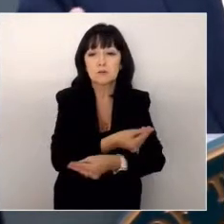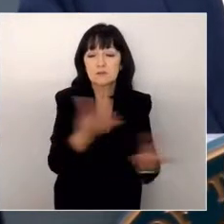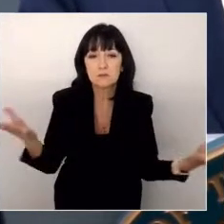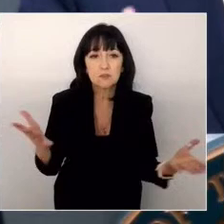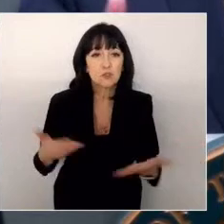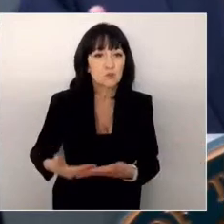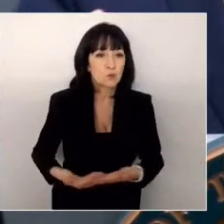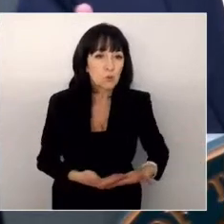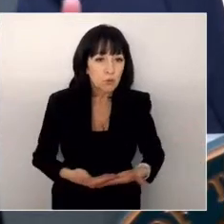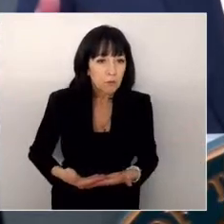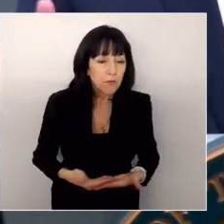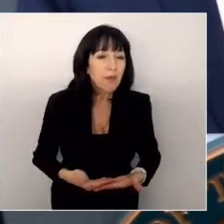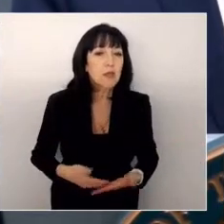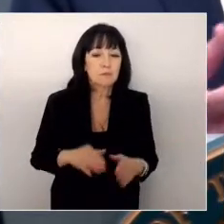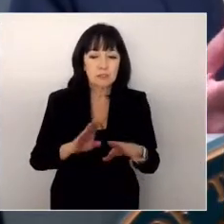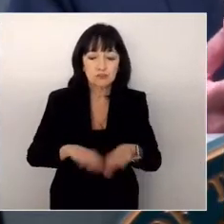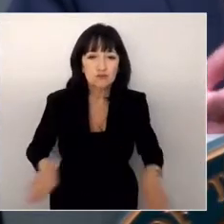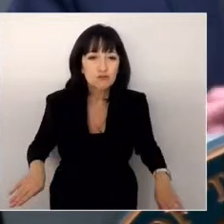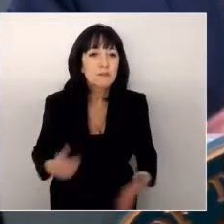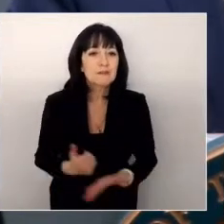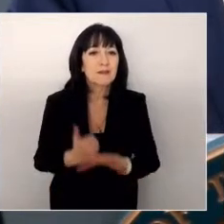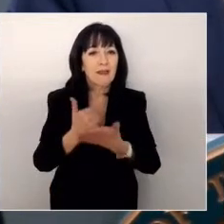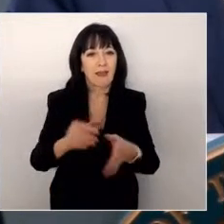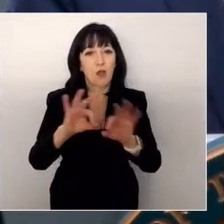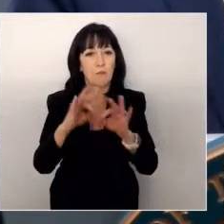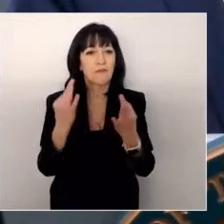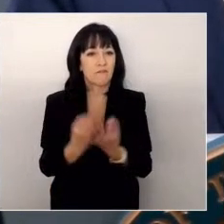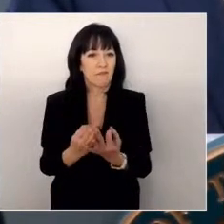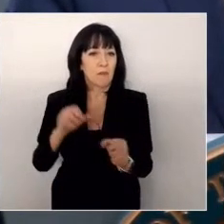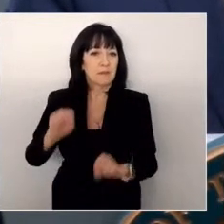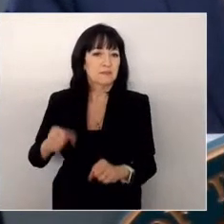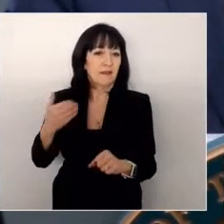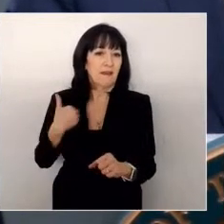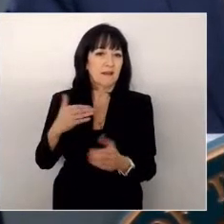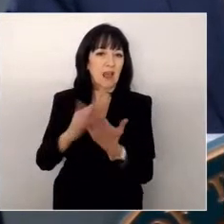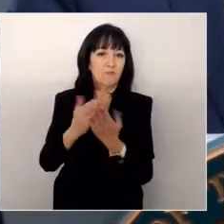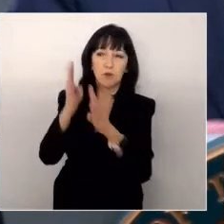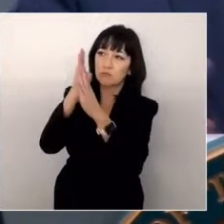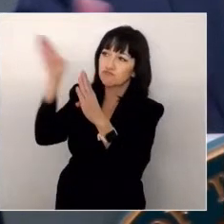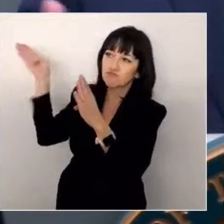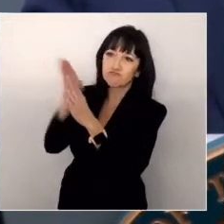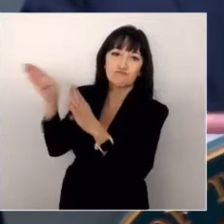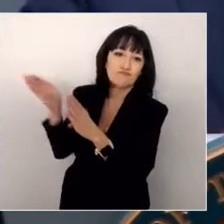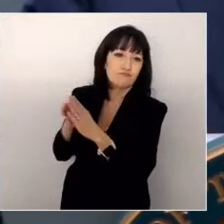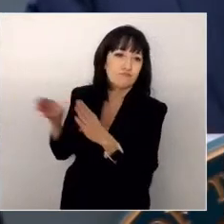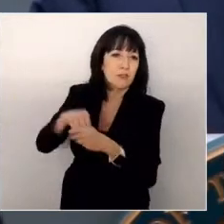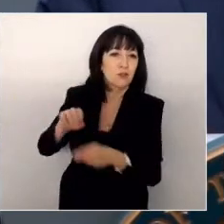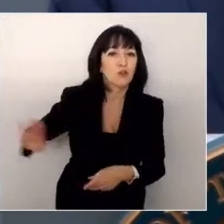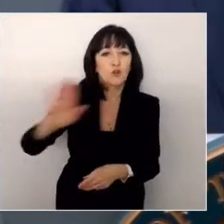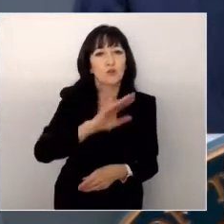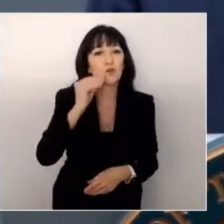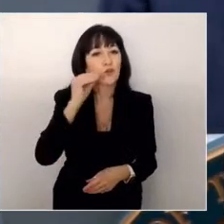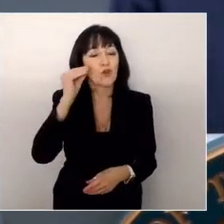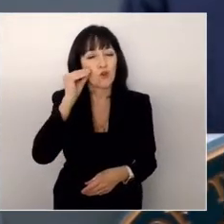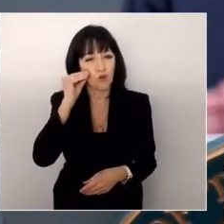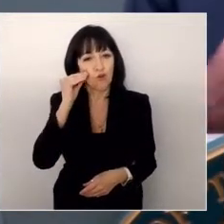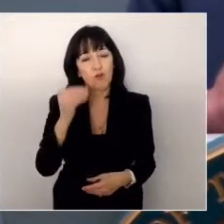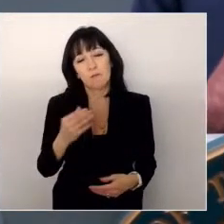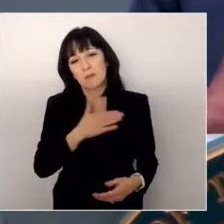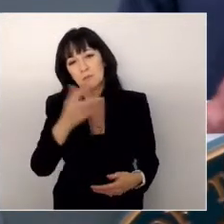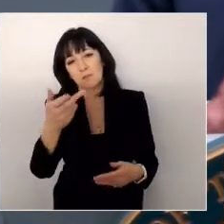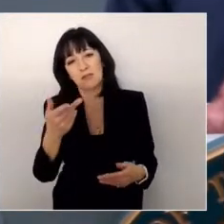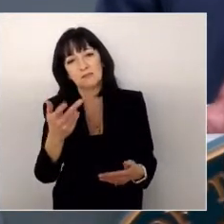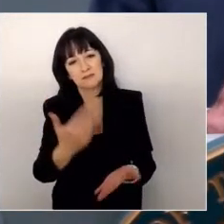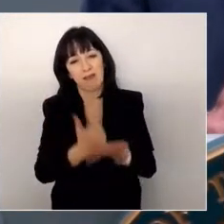families build libraries that can last for generations. Please join me once again in thanking Tracy for her work.